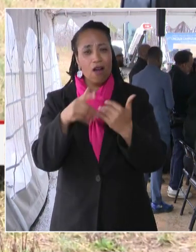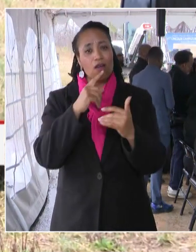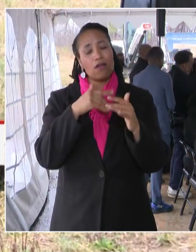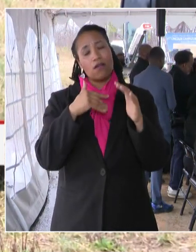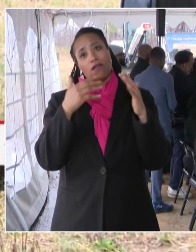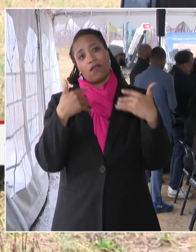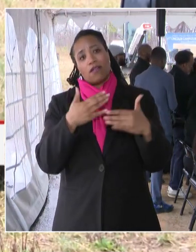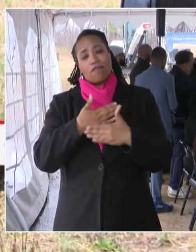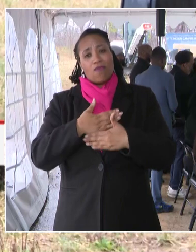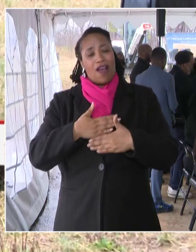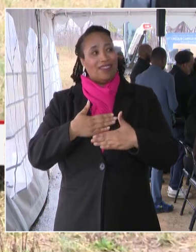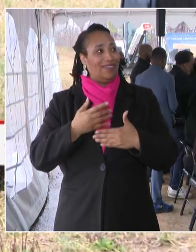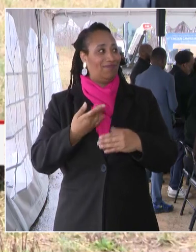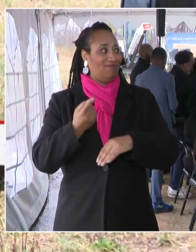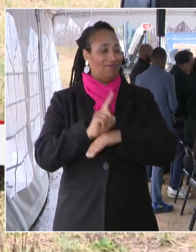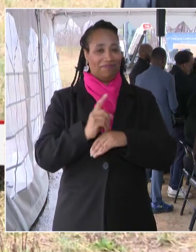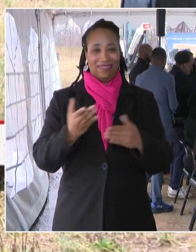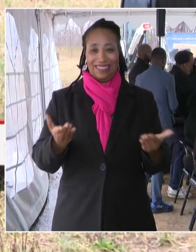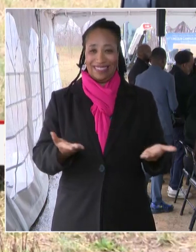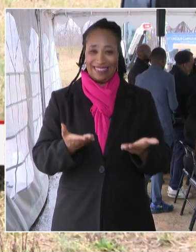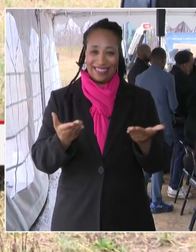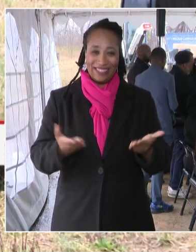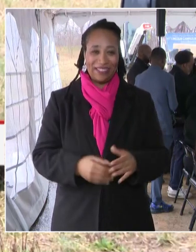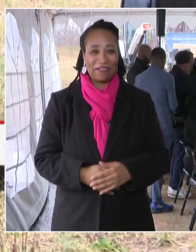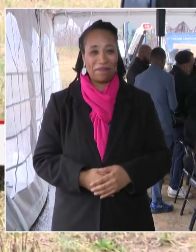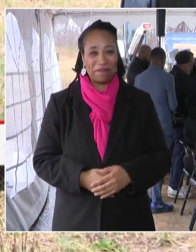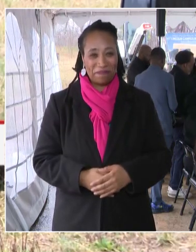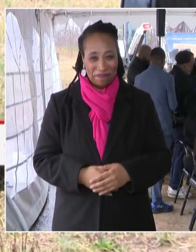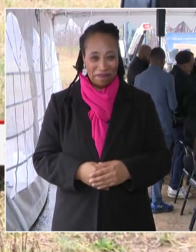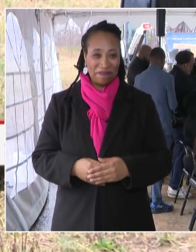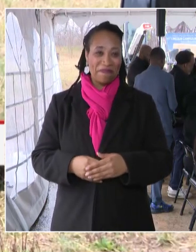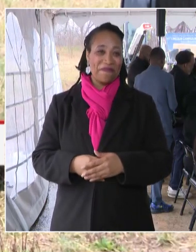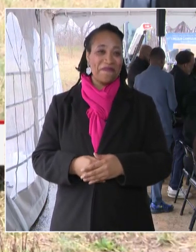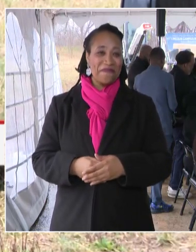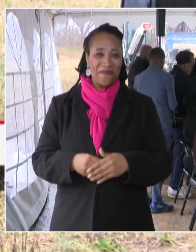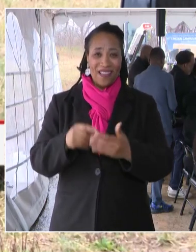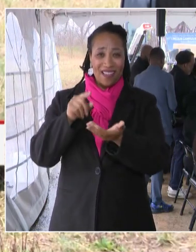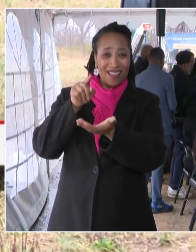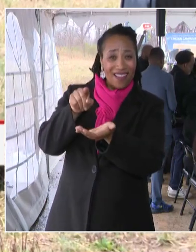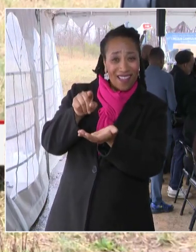Thenie Freeman and the great team at DPR, give them a big round of applause.